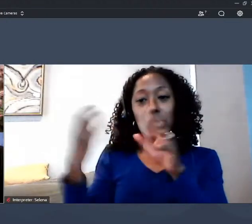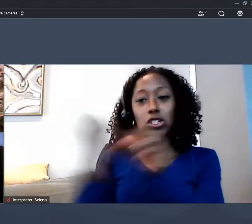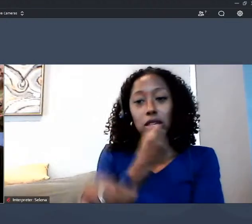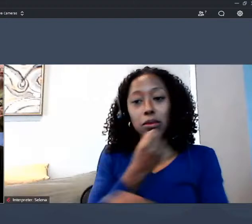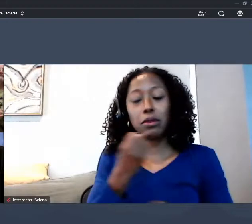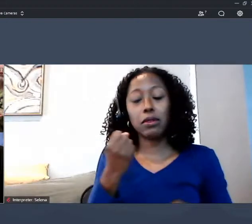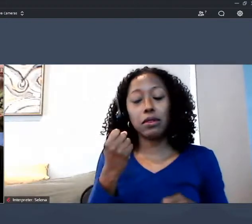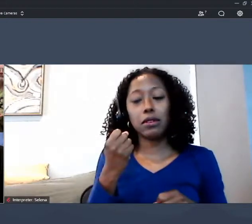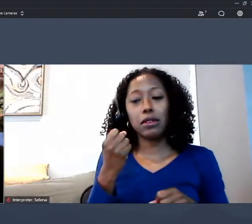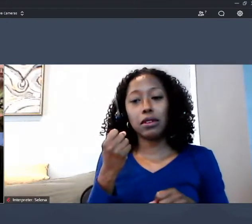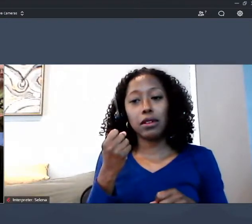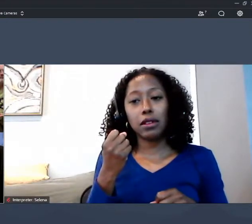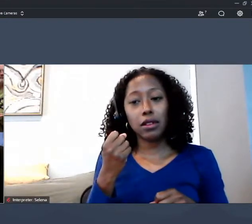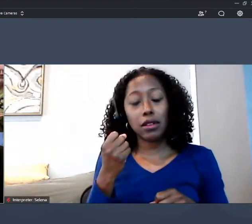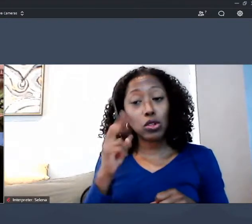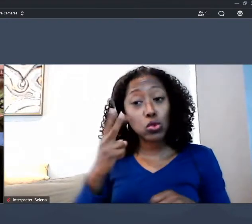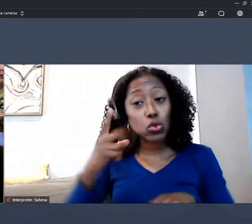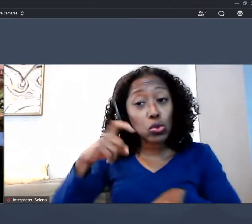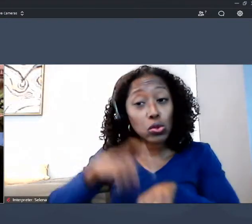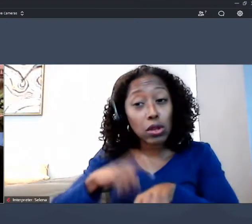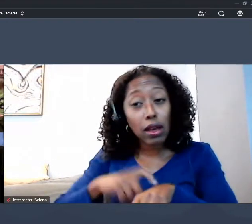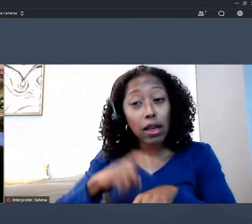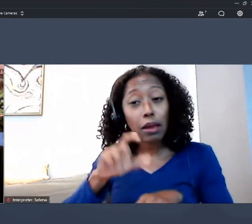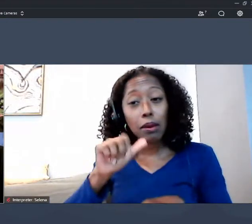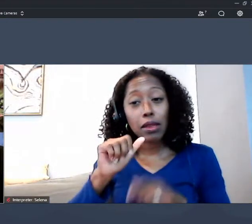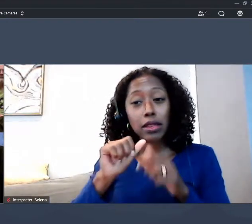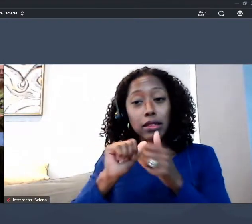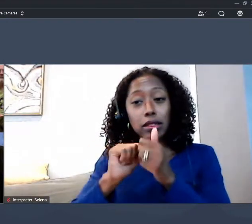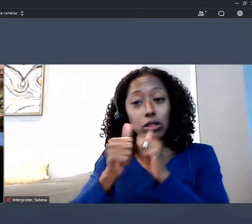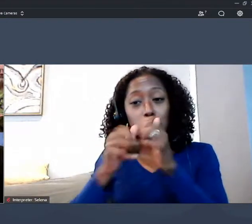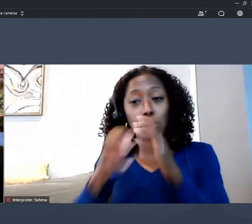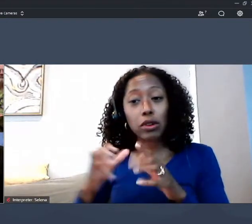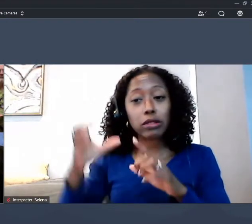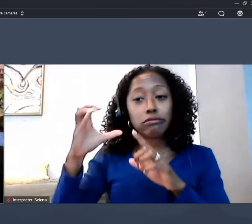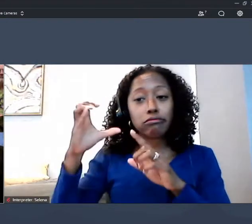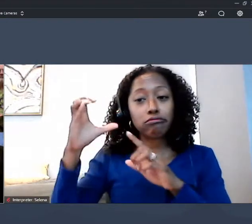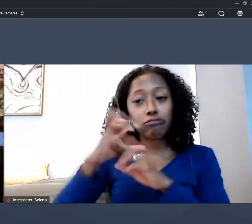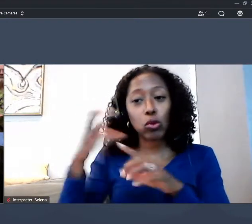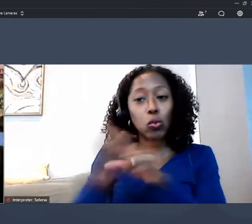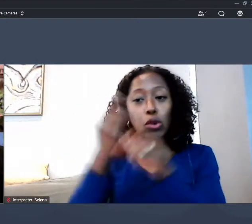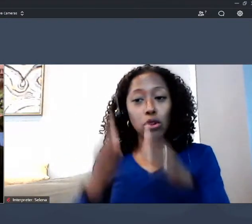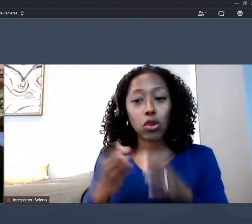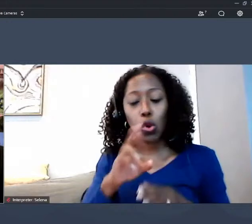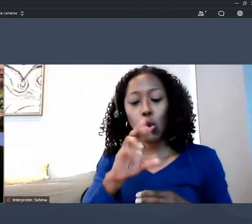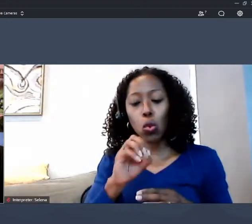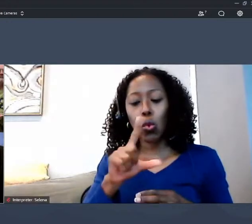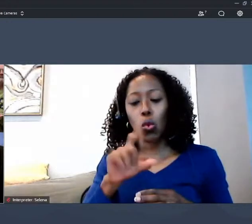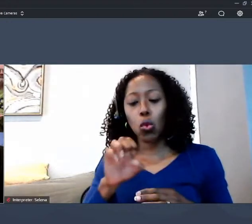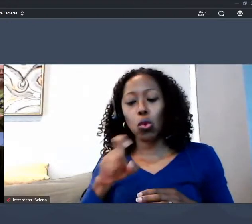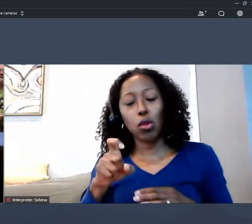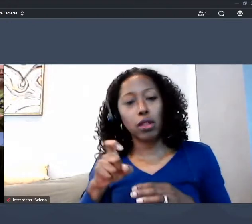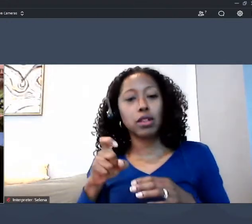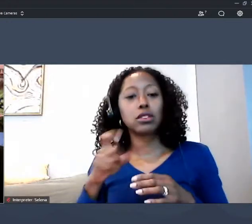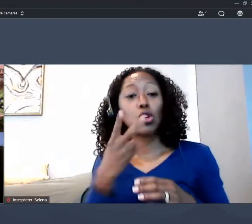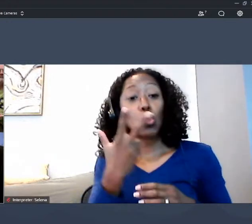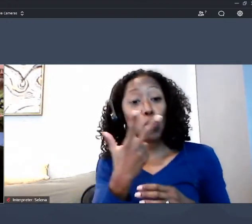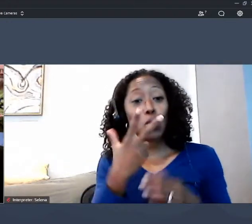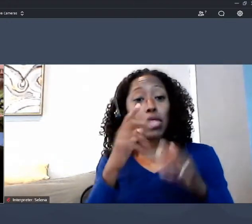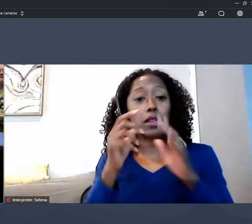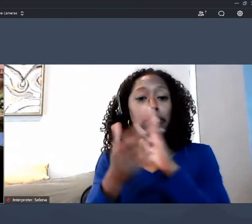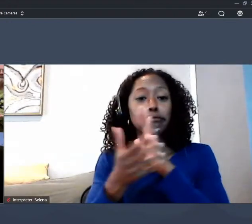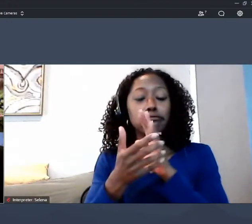Best of the Preps Golfer, 2-time Athlete of the Year, 5-time Rolex Junior All-American. Has played in 3 professional majors, including